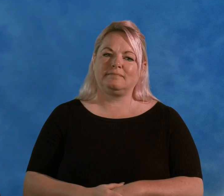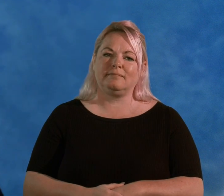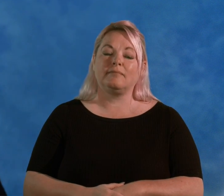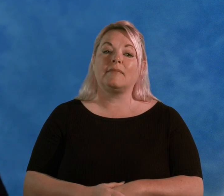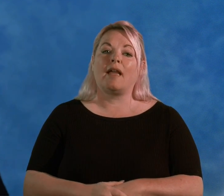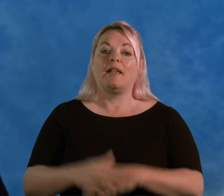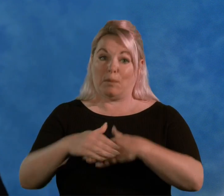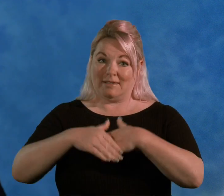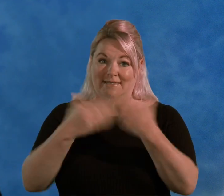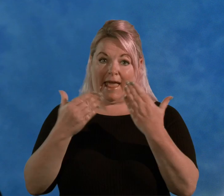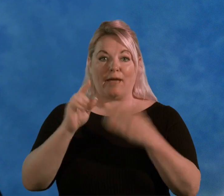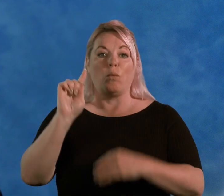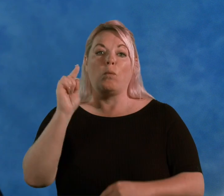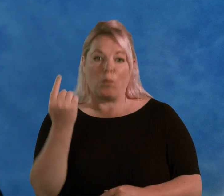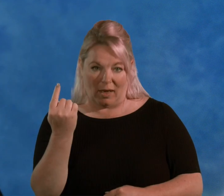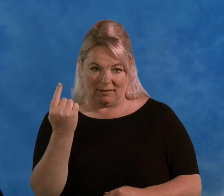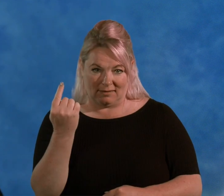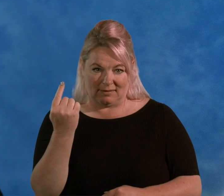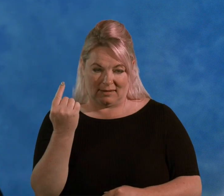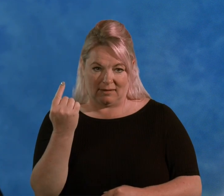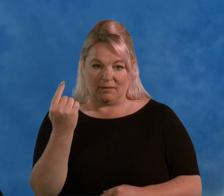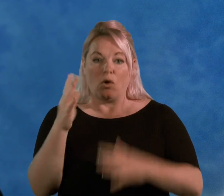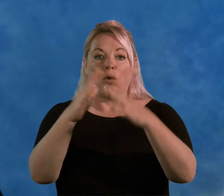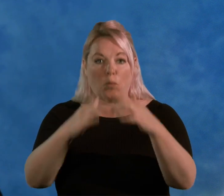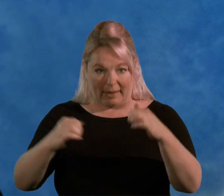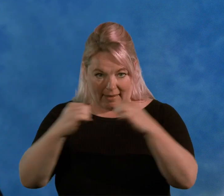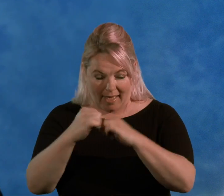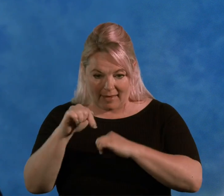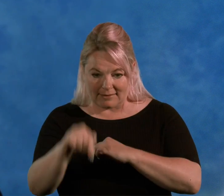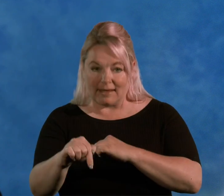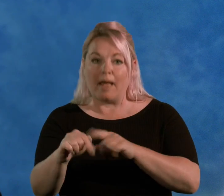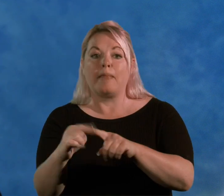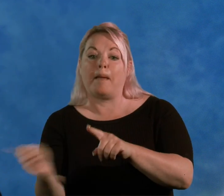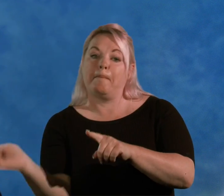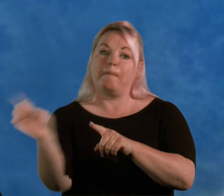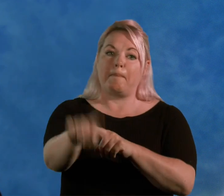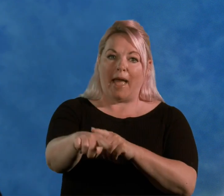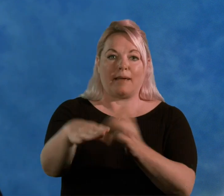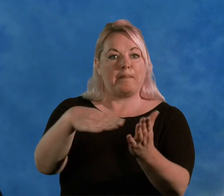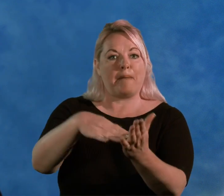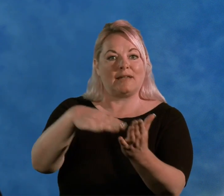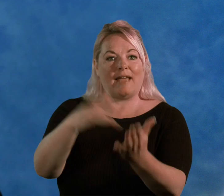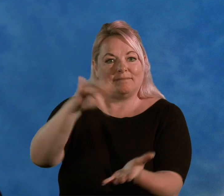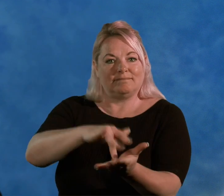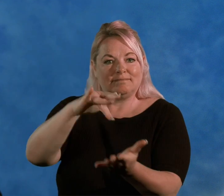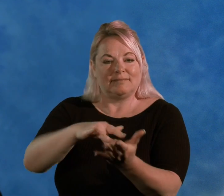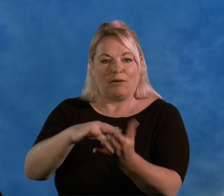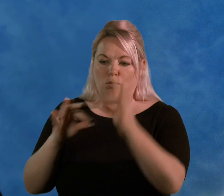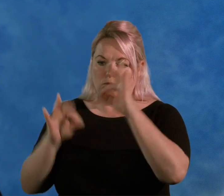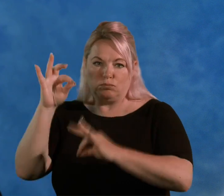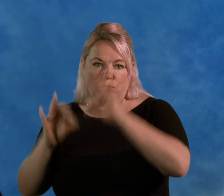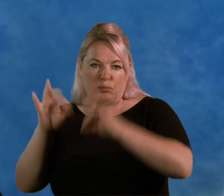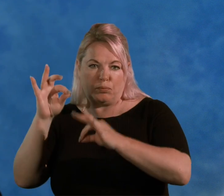So that was day 1. The weekend followed and I returned on the Monday for further